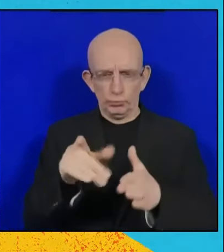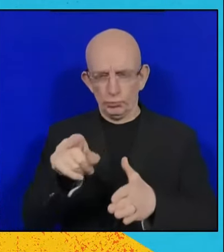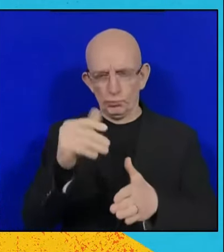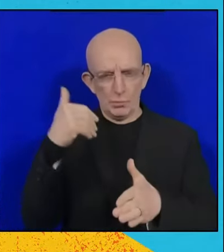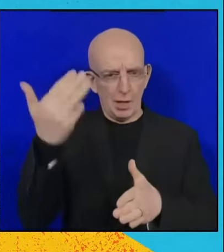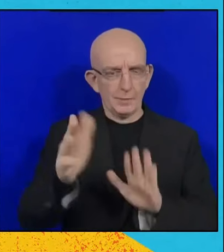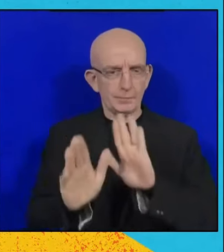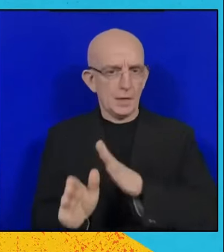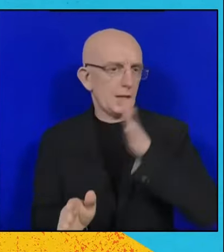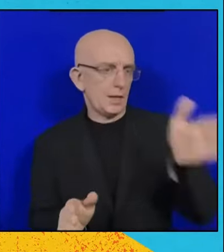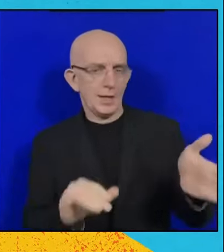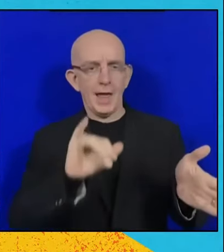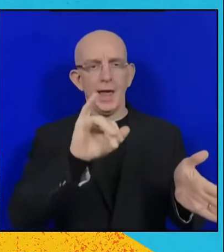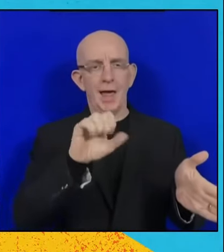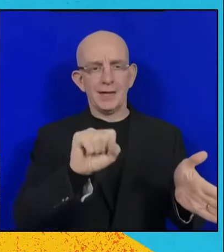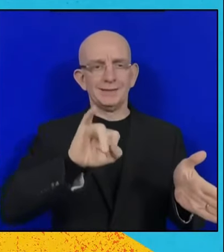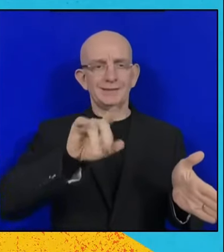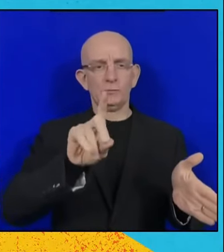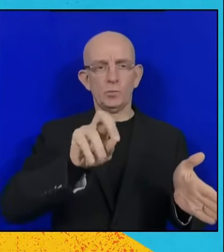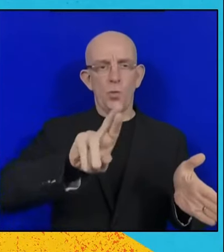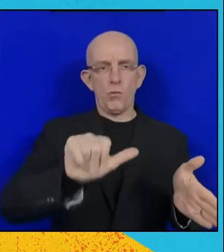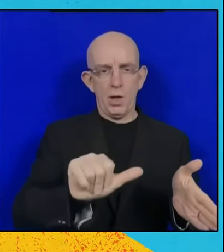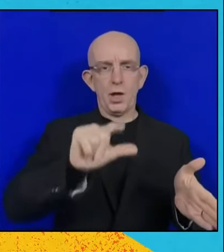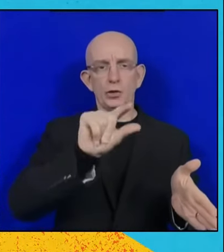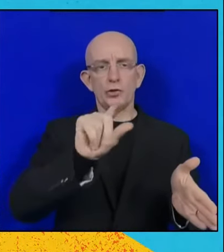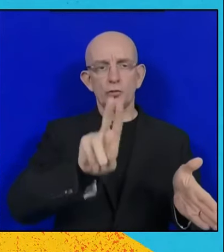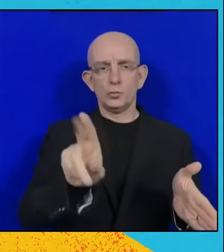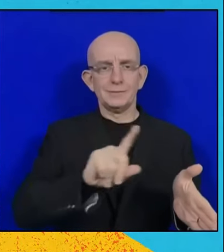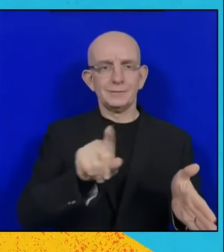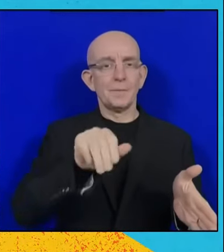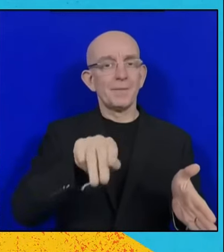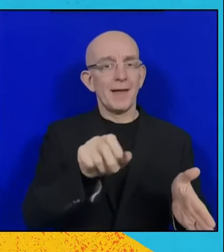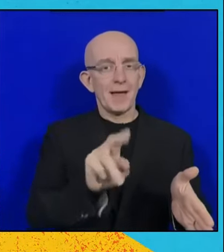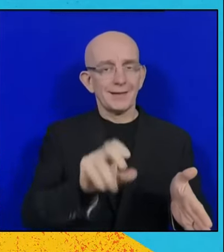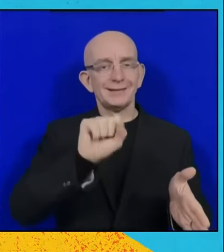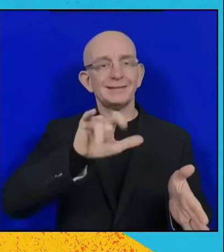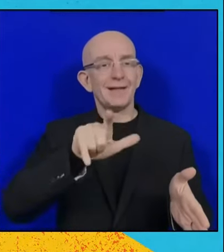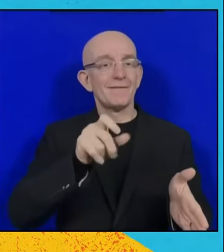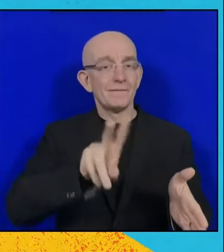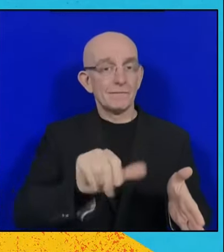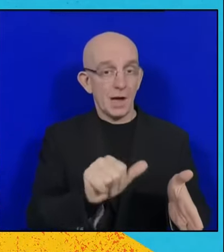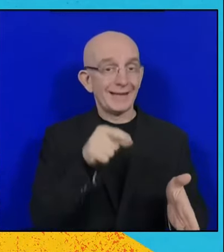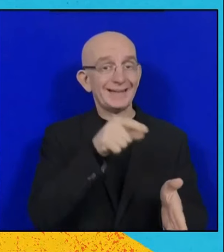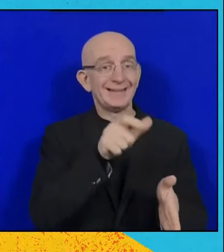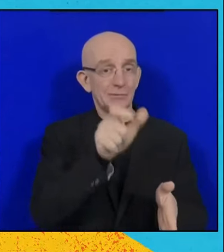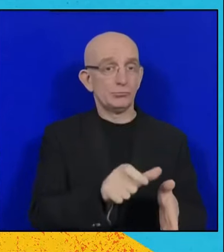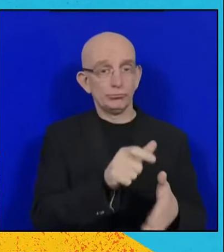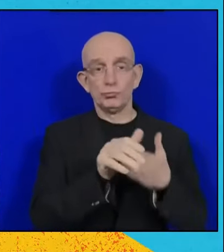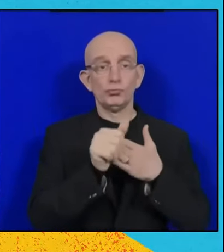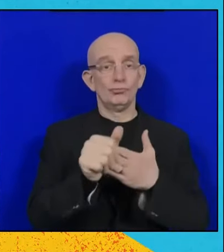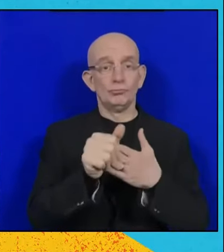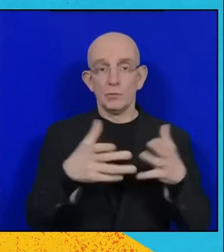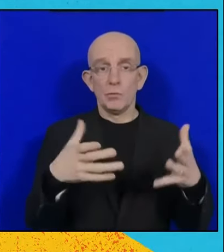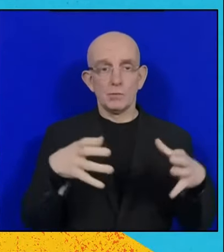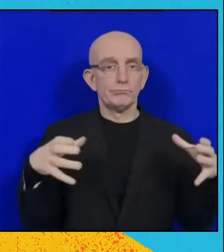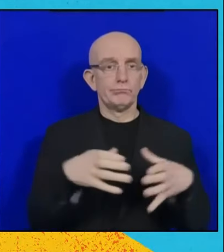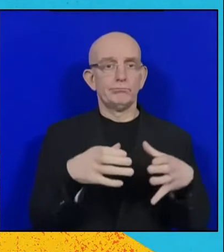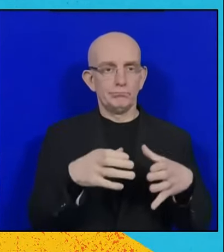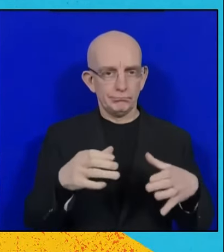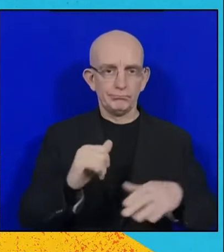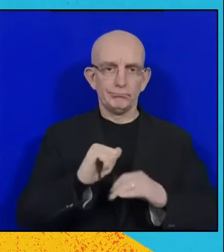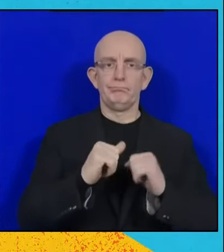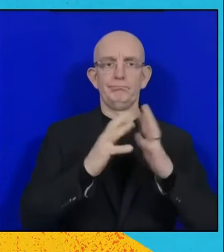find inclusion. Your organization promotes inclusion and gender equality for young people living with disabilities. What are the critical issues that need to be